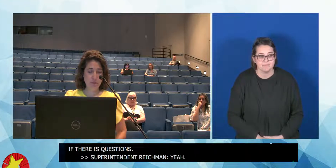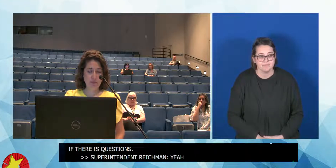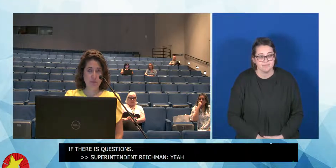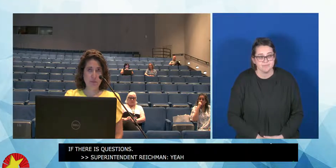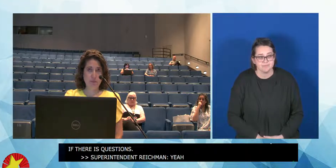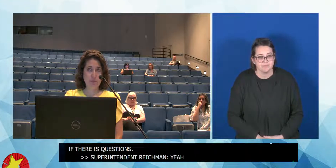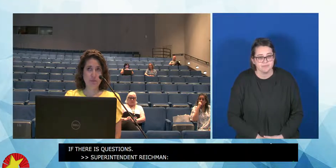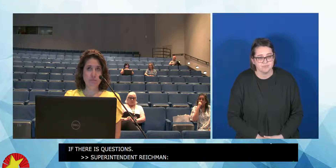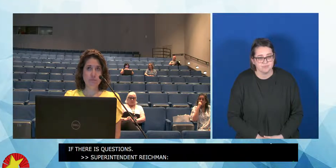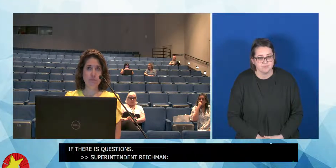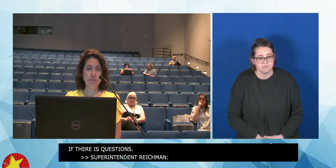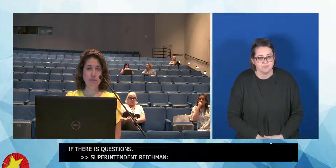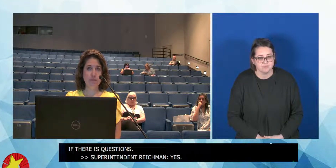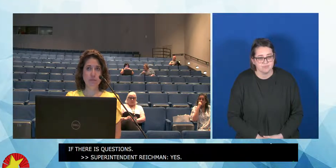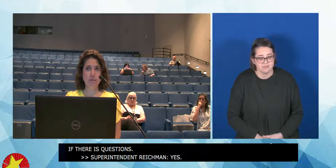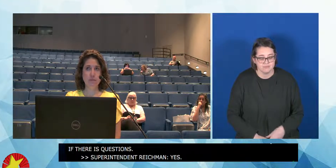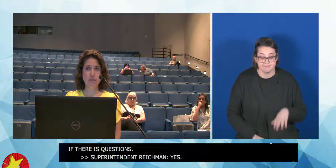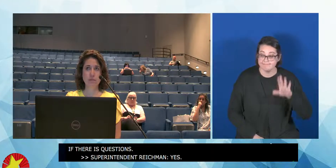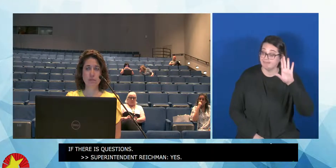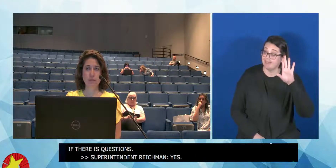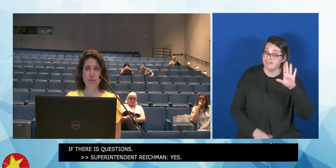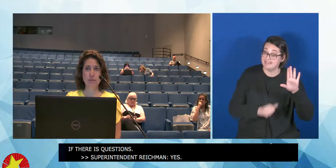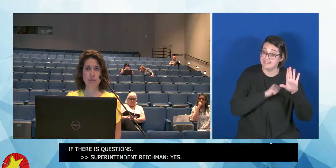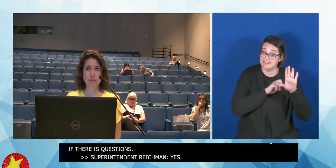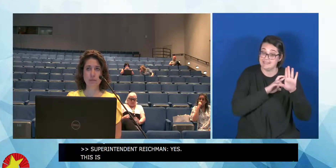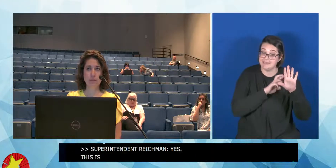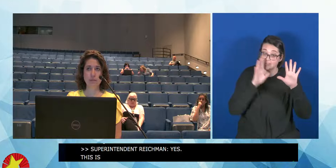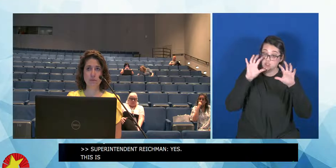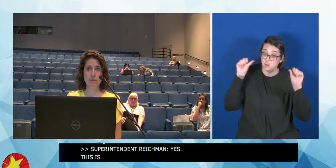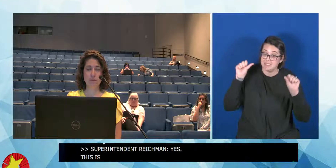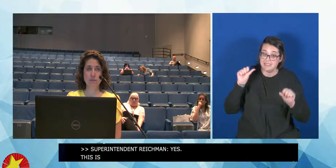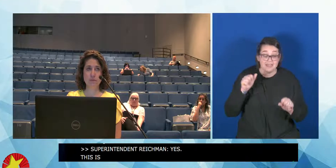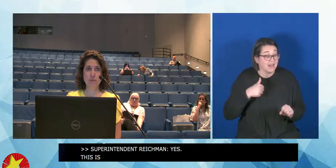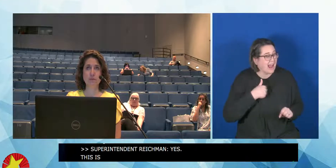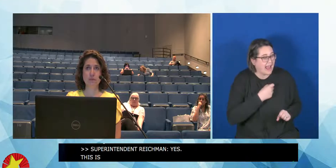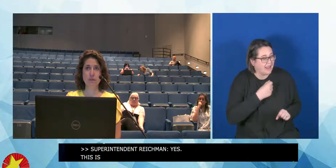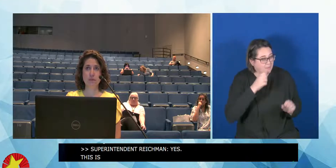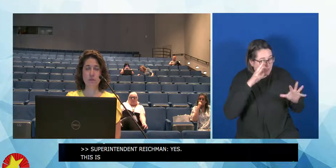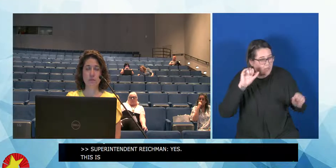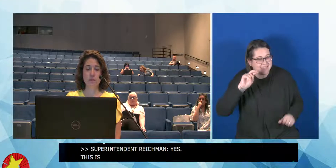This is Superintendent. I'm sorry, Annette, is there a question from the board?